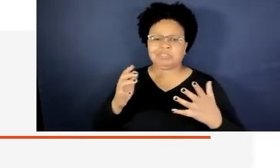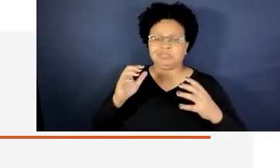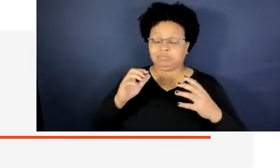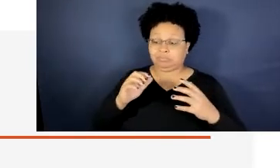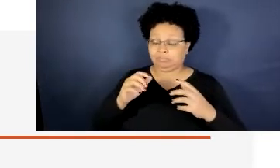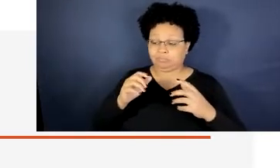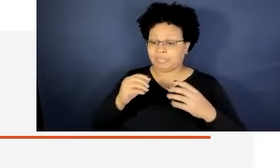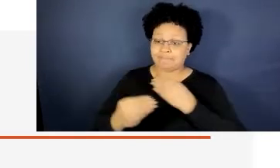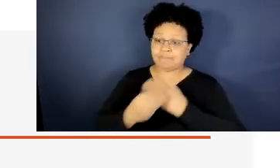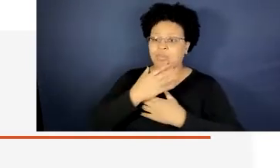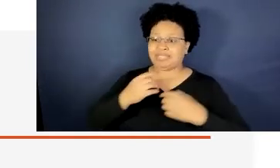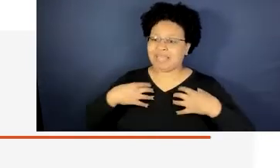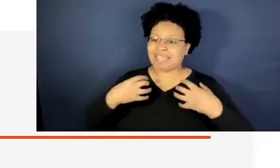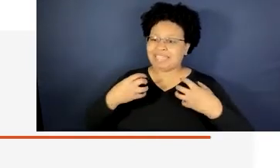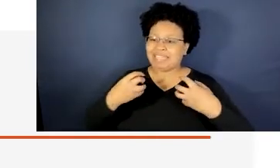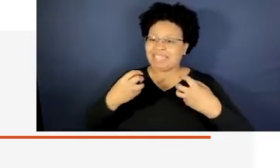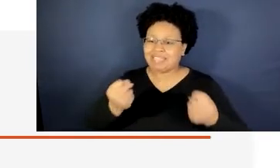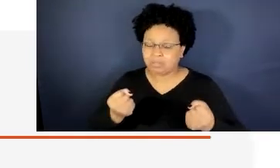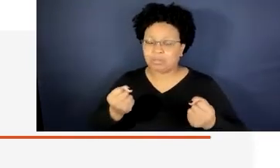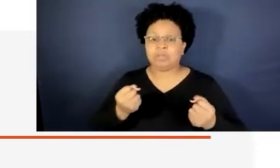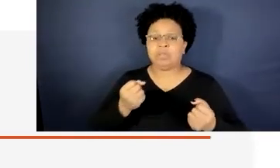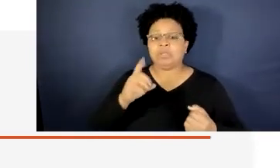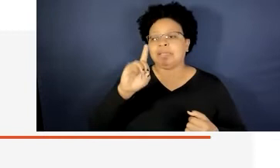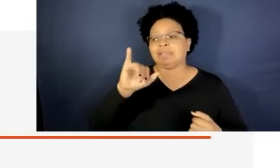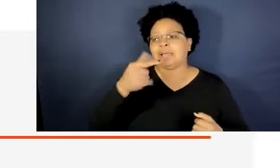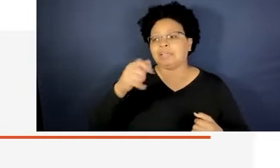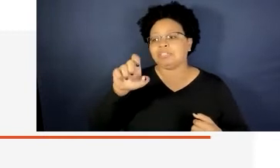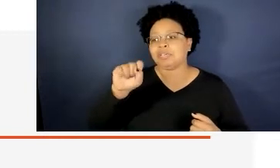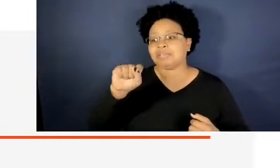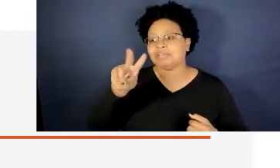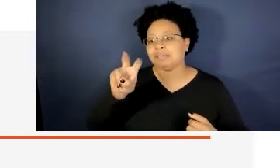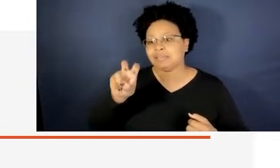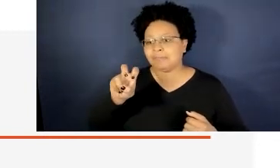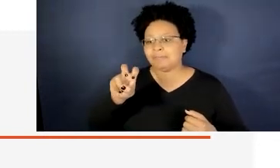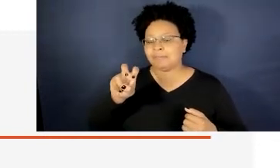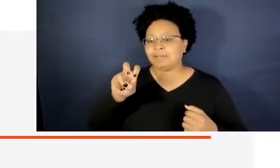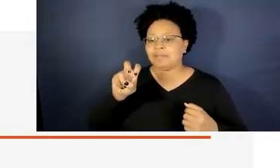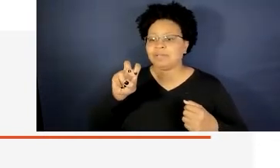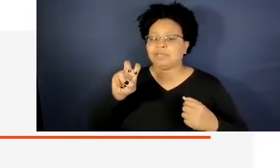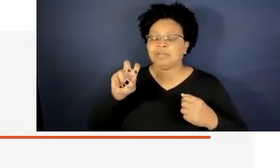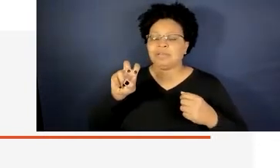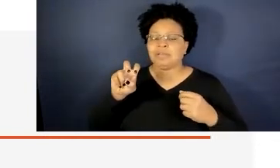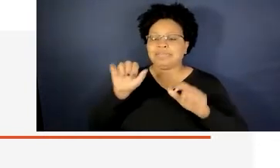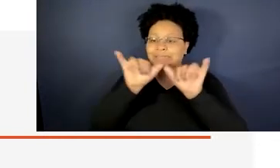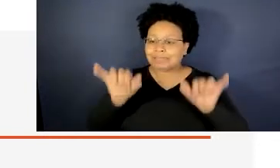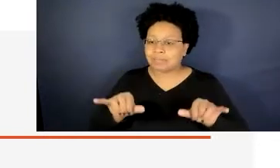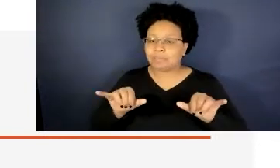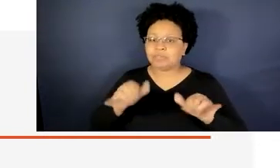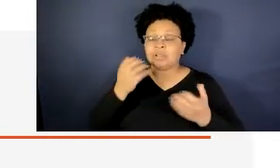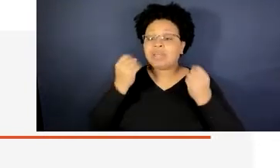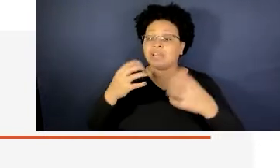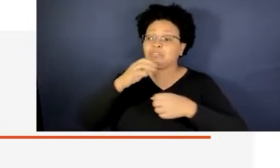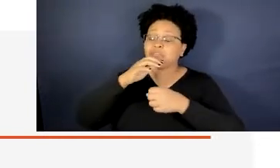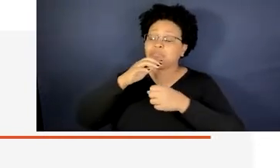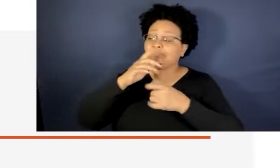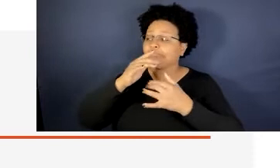your digestive system. Many people who have a lot of chronic stress and trauma also have stomach problems, a lot of the